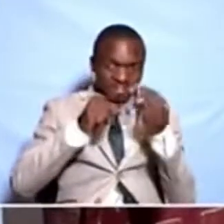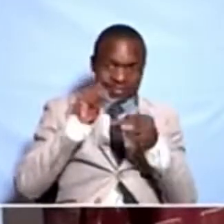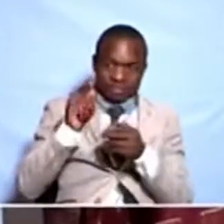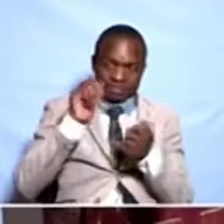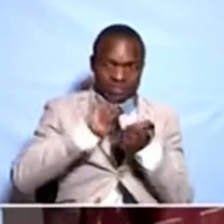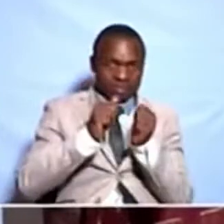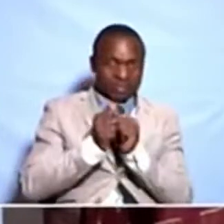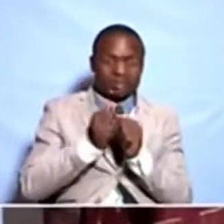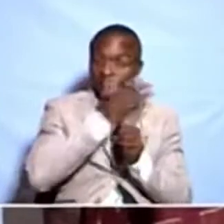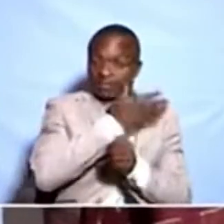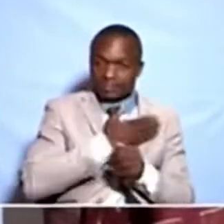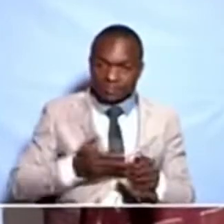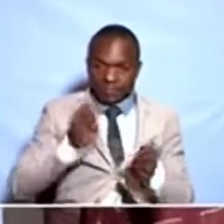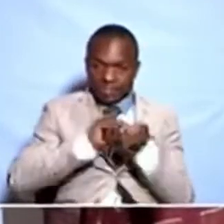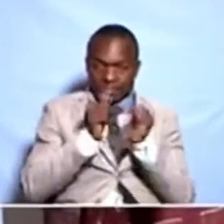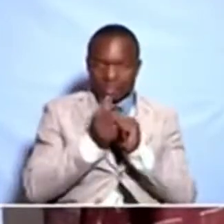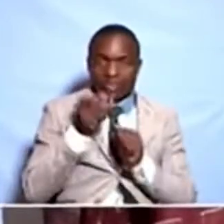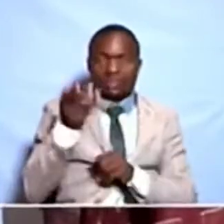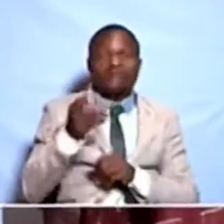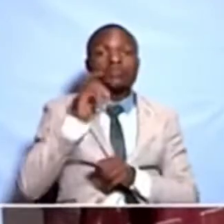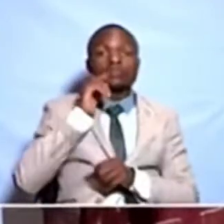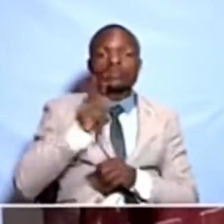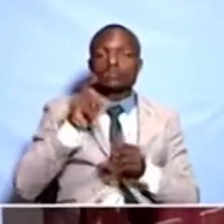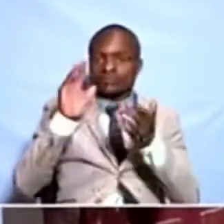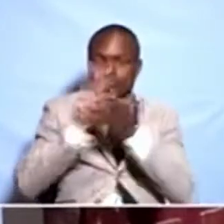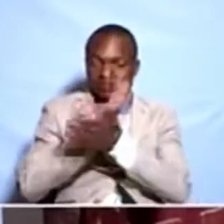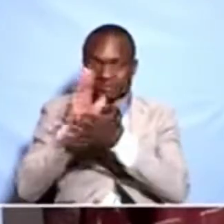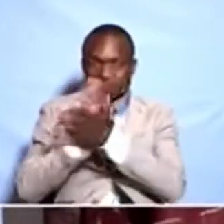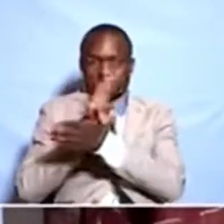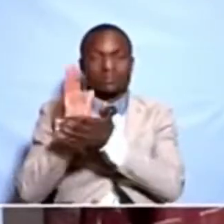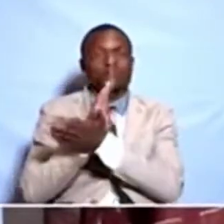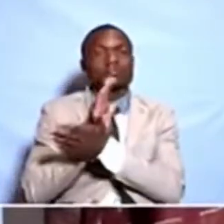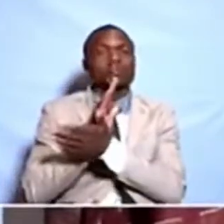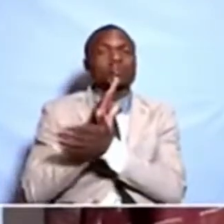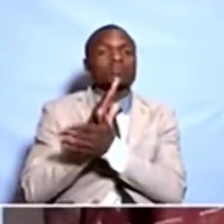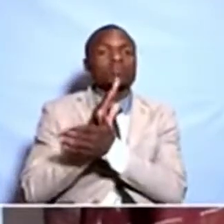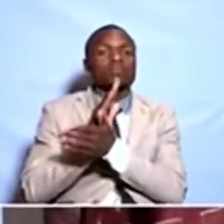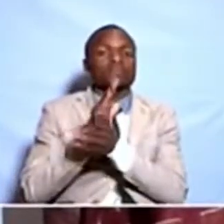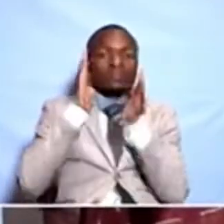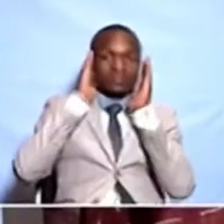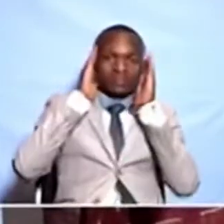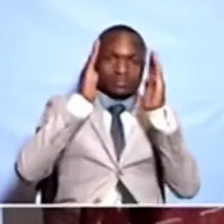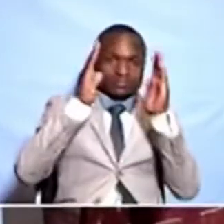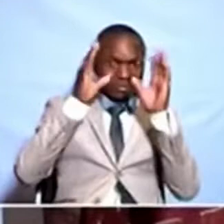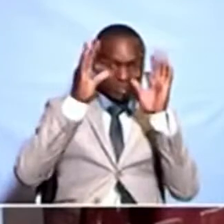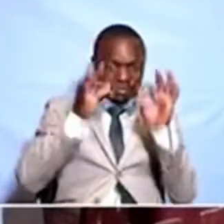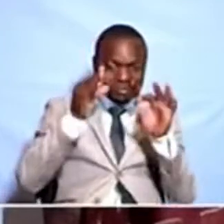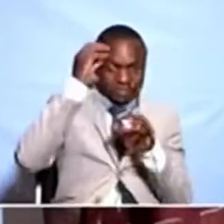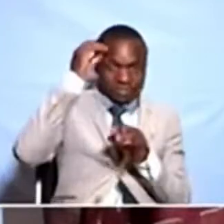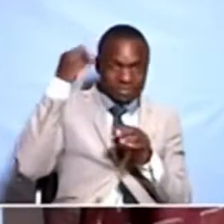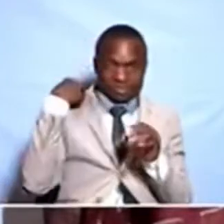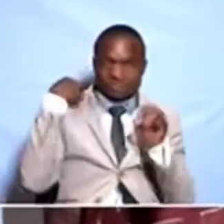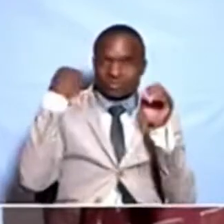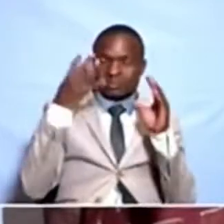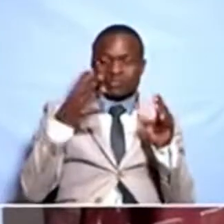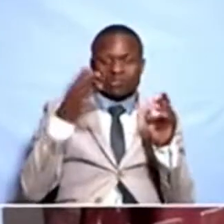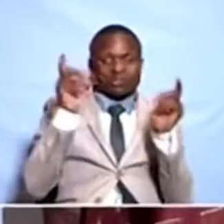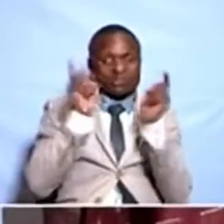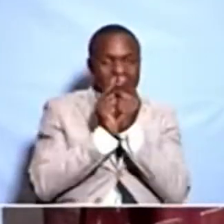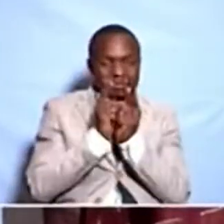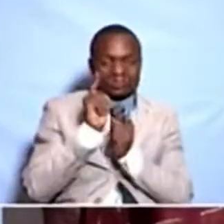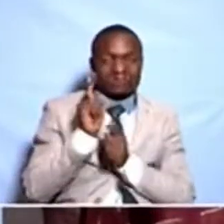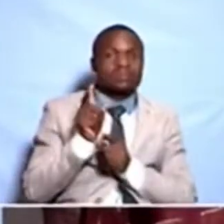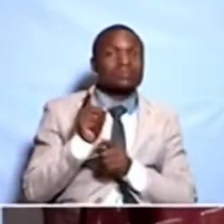a serious problem there, and you should quickly attend to it, because if officers will meet him,